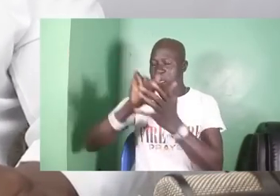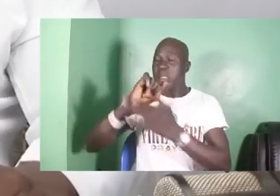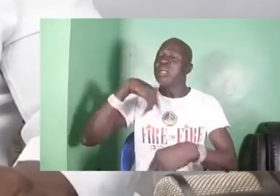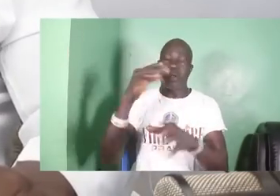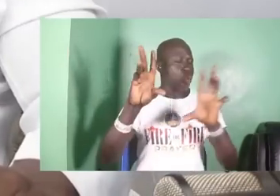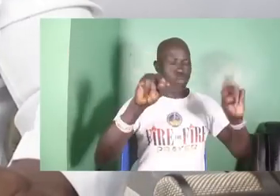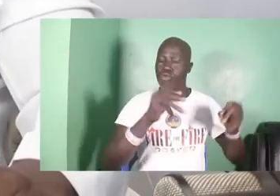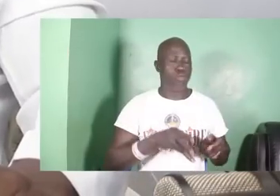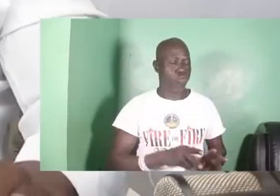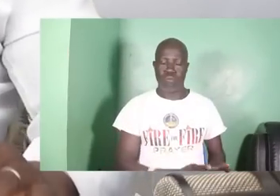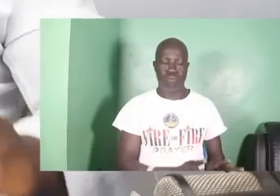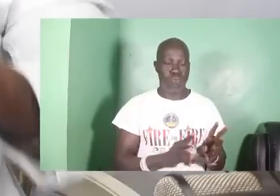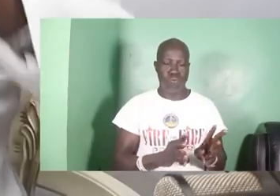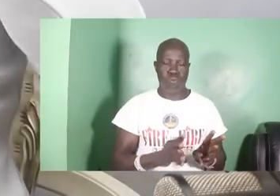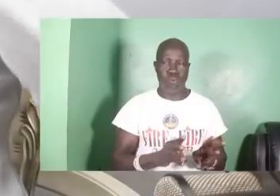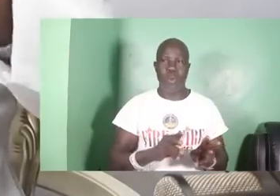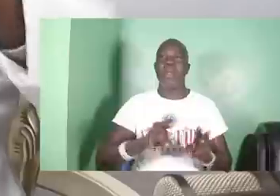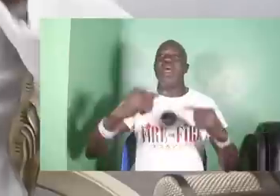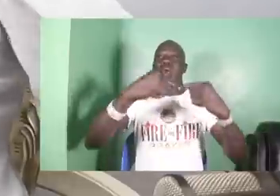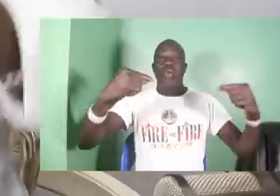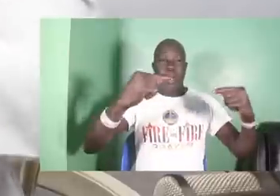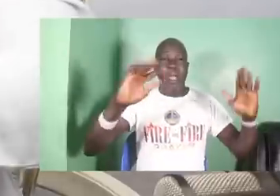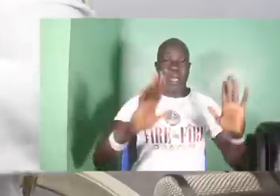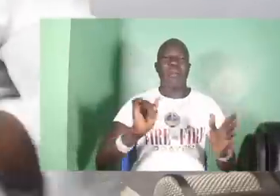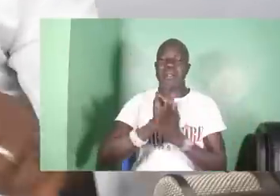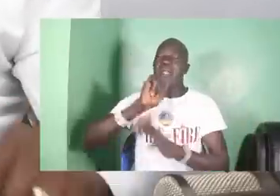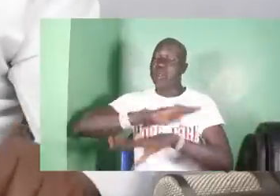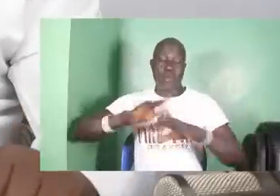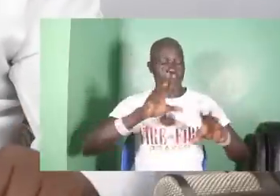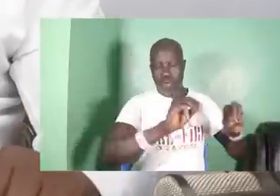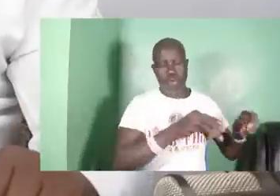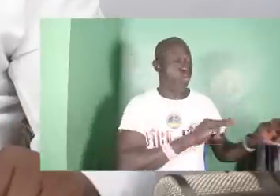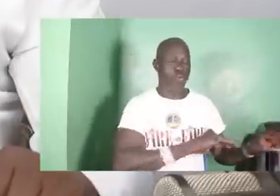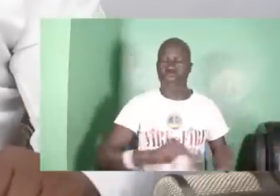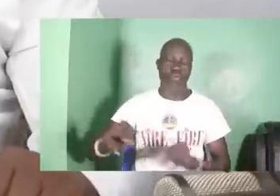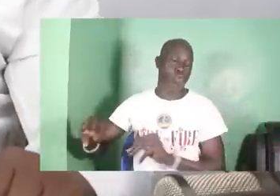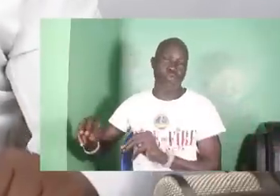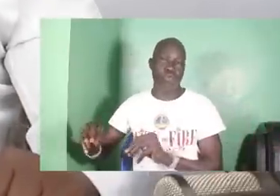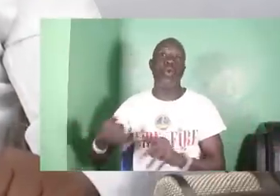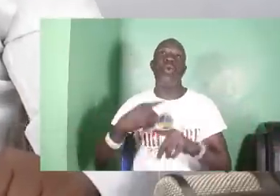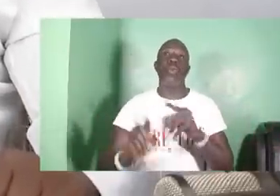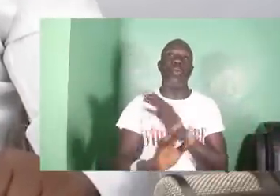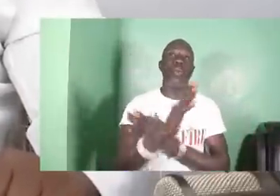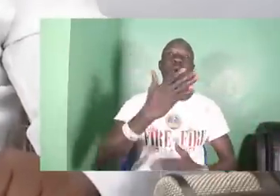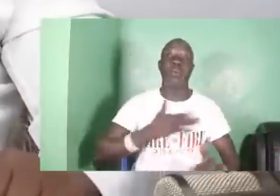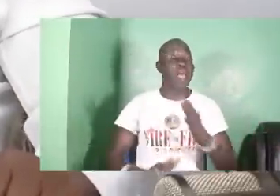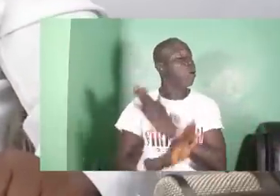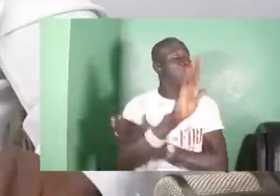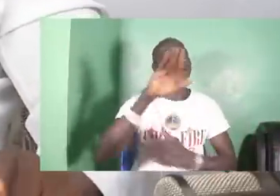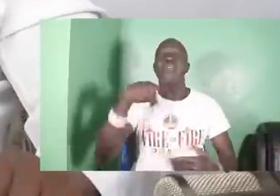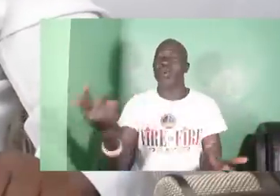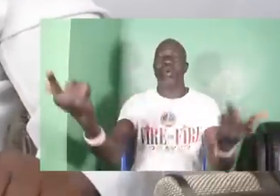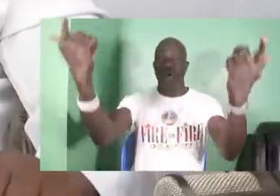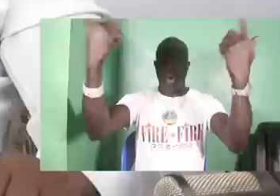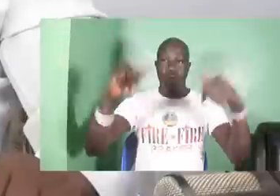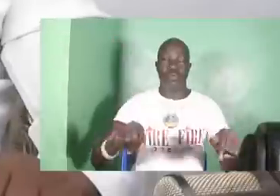His men that will tell you there is no way. His enemy that said you cannot move. But my God